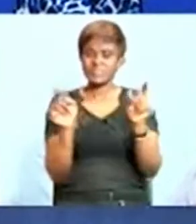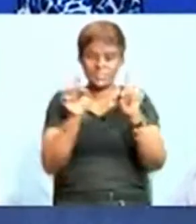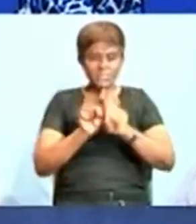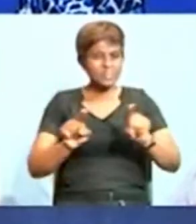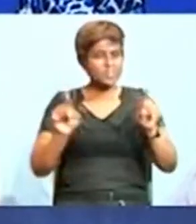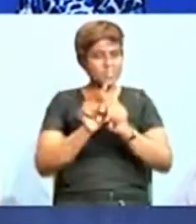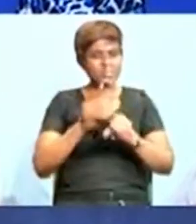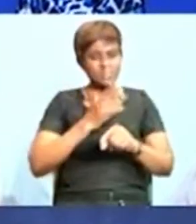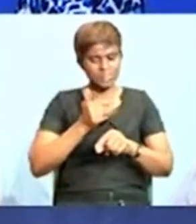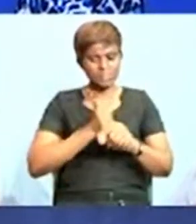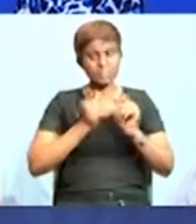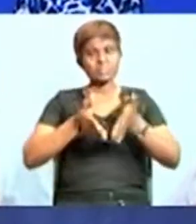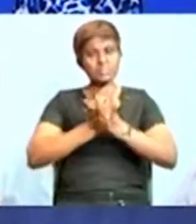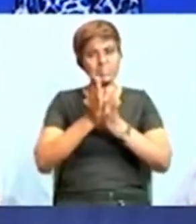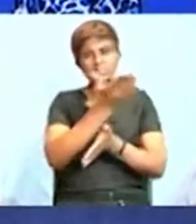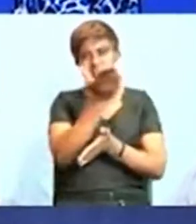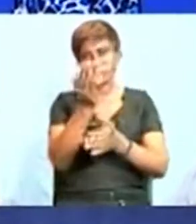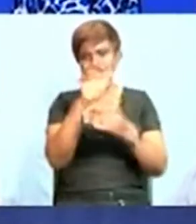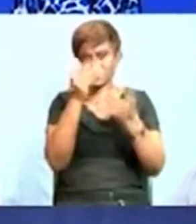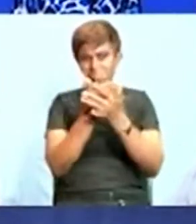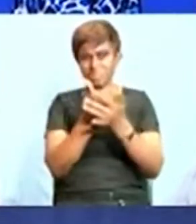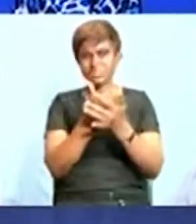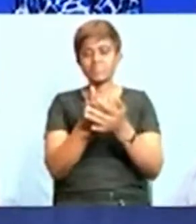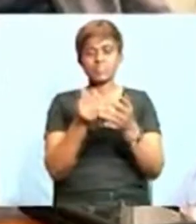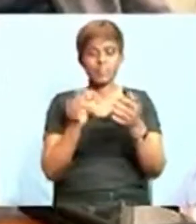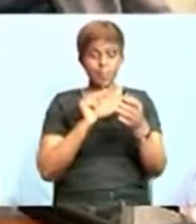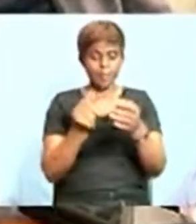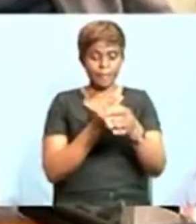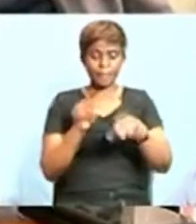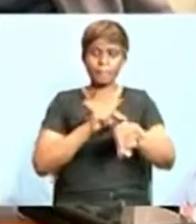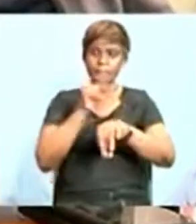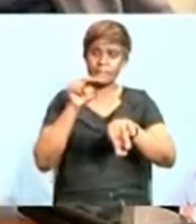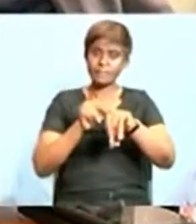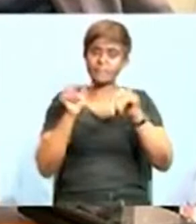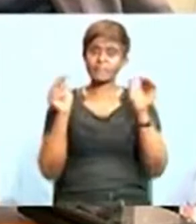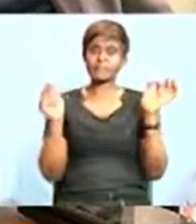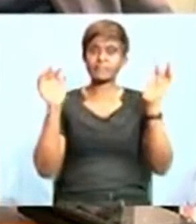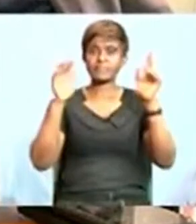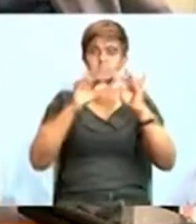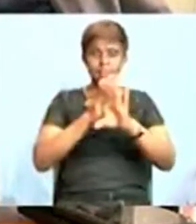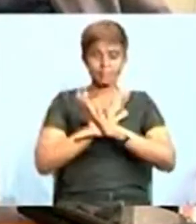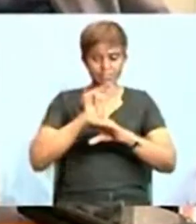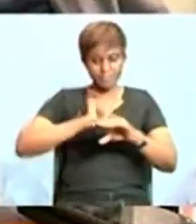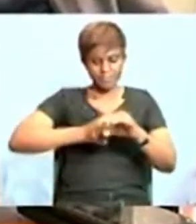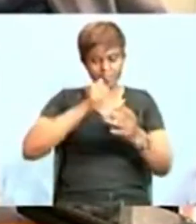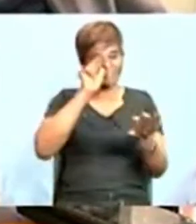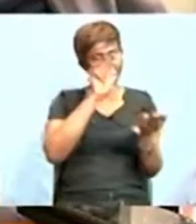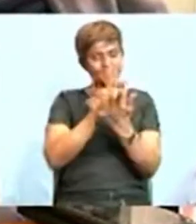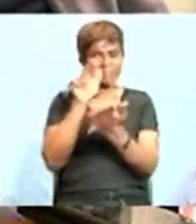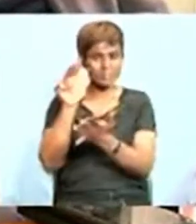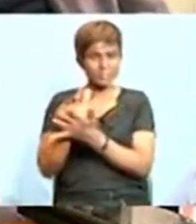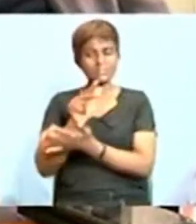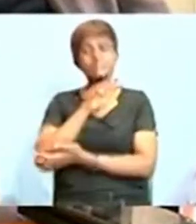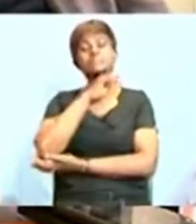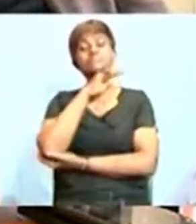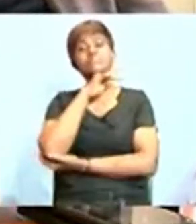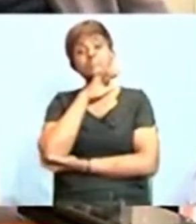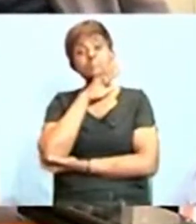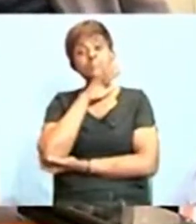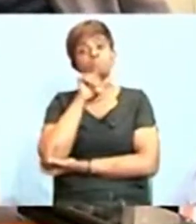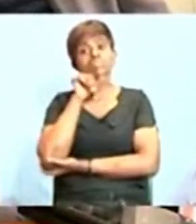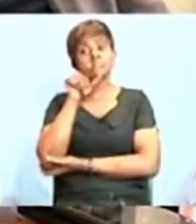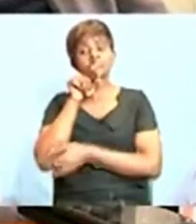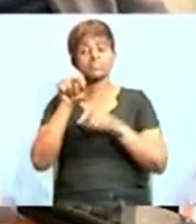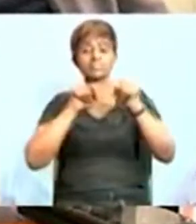Consequently, may I remind you all that as National Assembly of Zambia, we enacted the Solid Waste Regulation